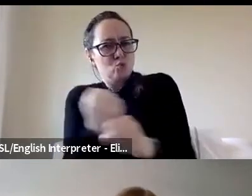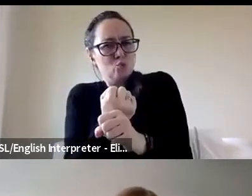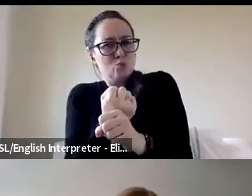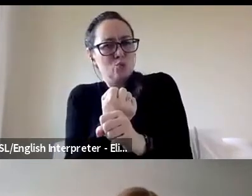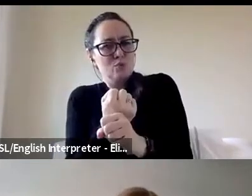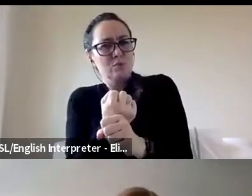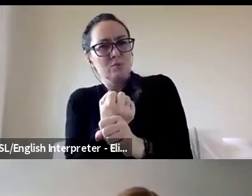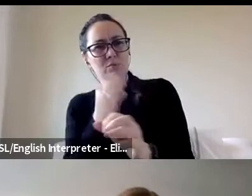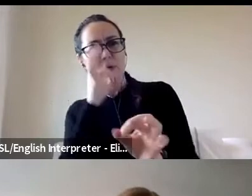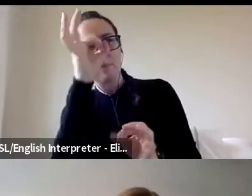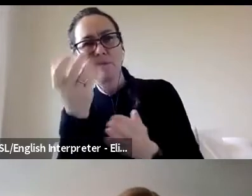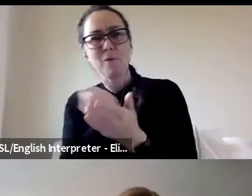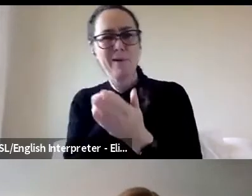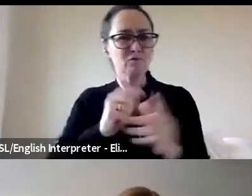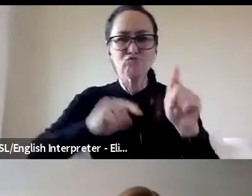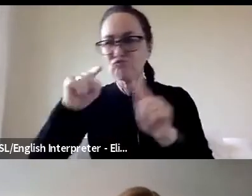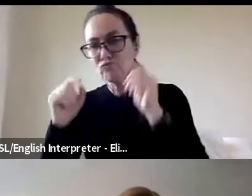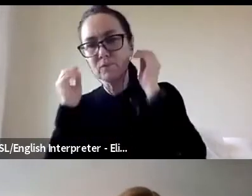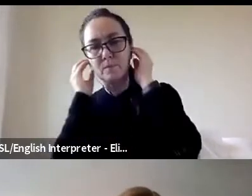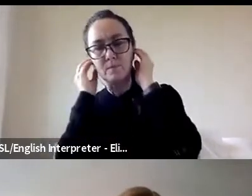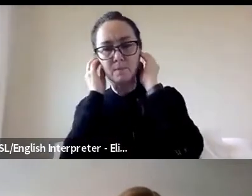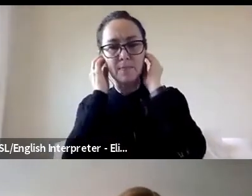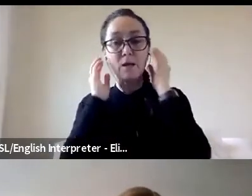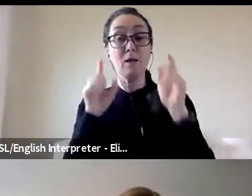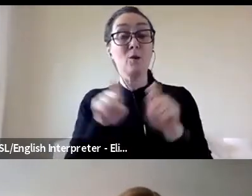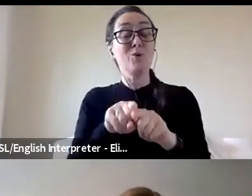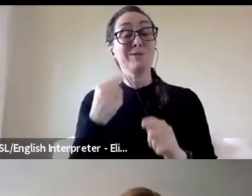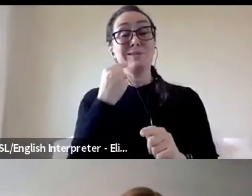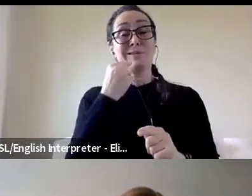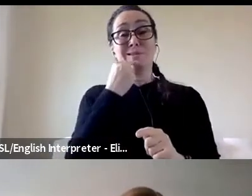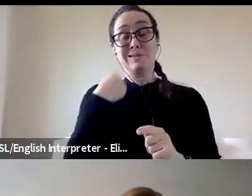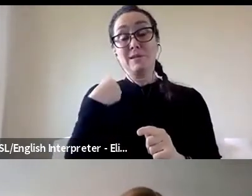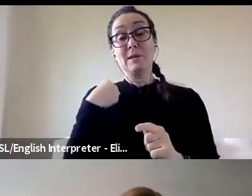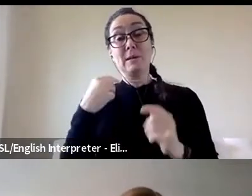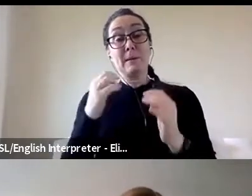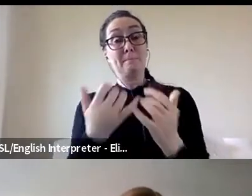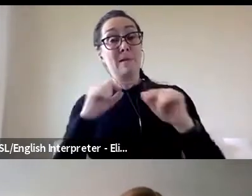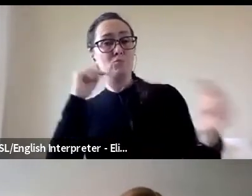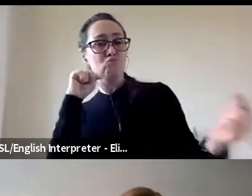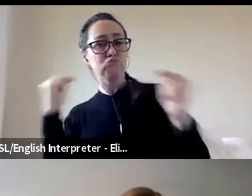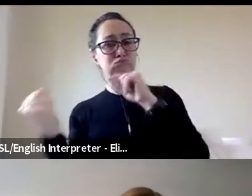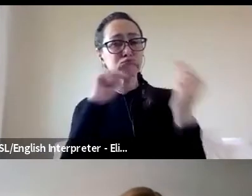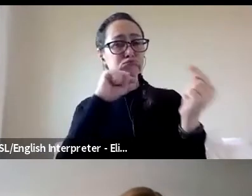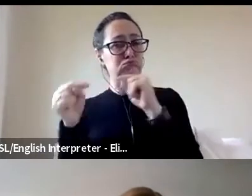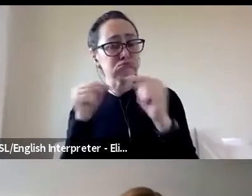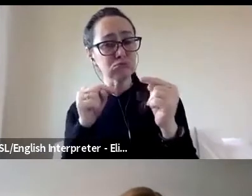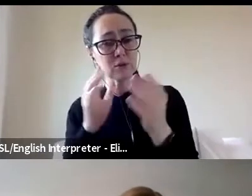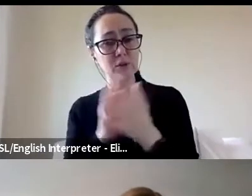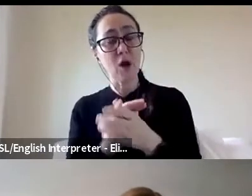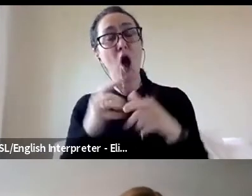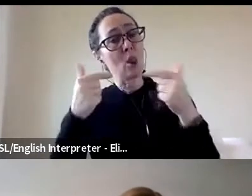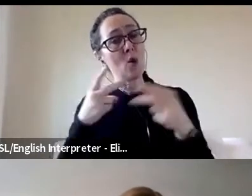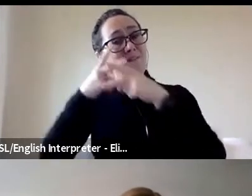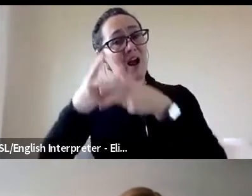and again, there was a debate on this in the Parliament last night, is you're absolutely right, Penny. A lot of care